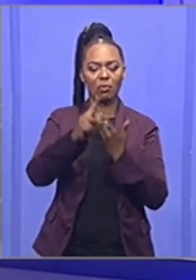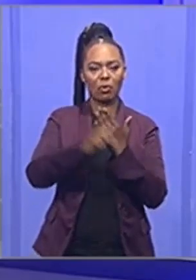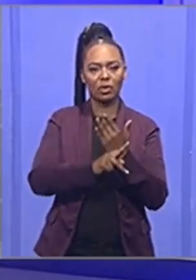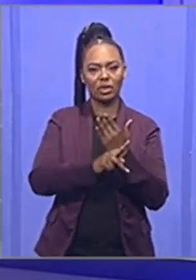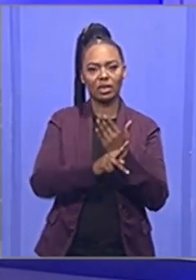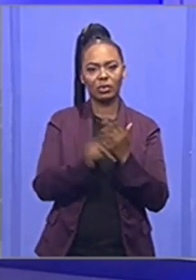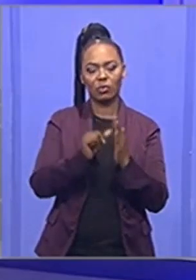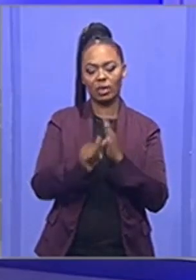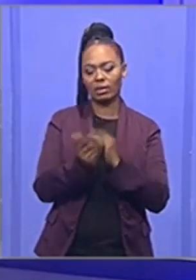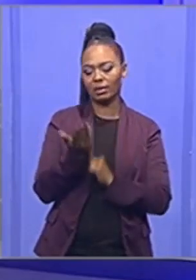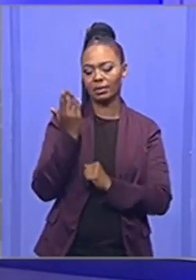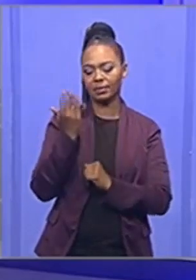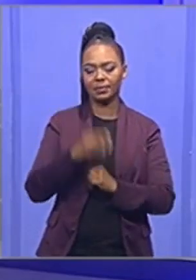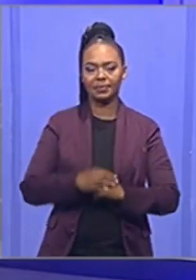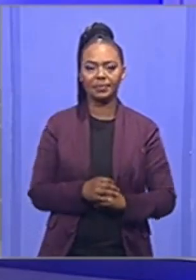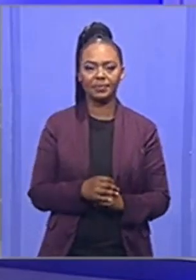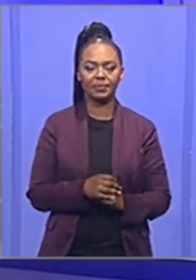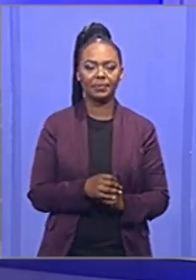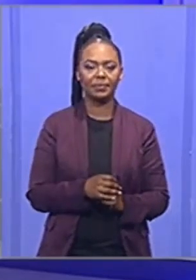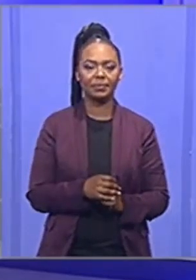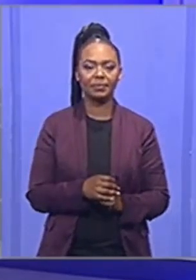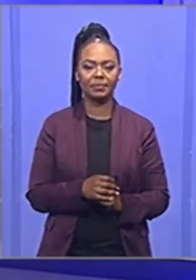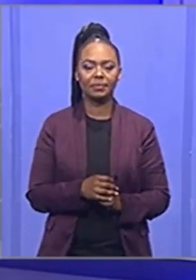e sa tswang go feta.